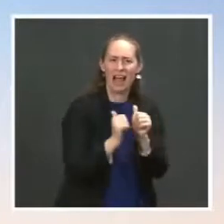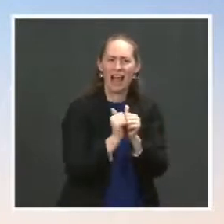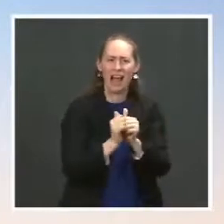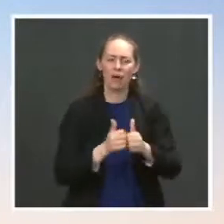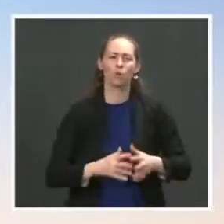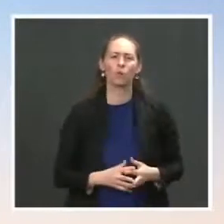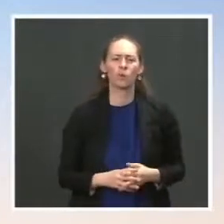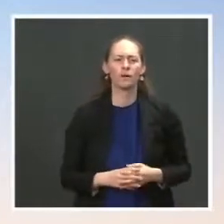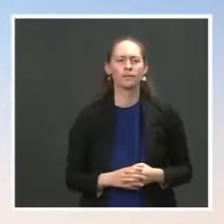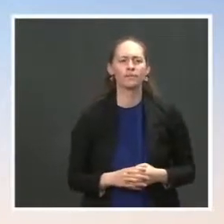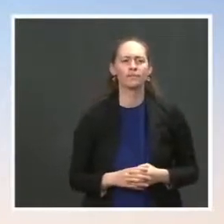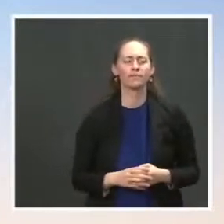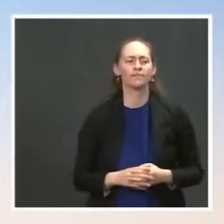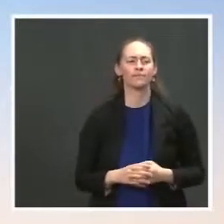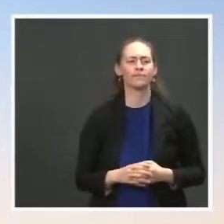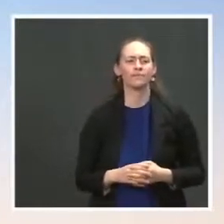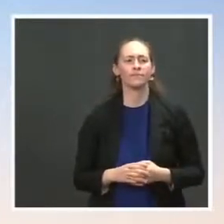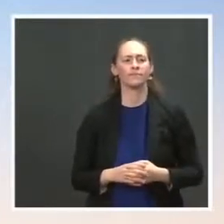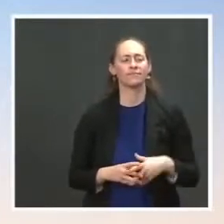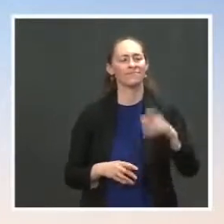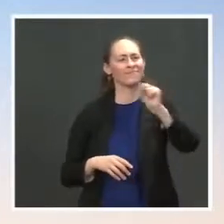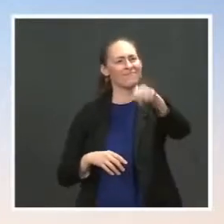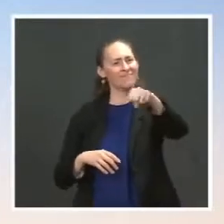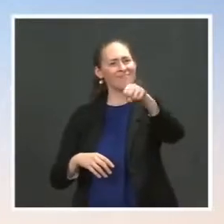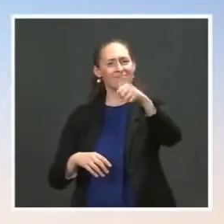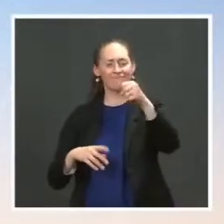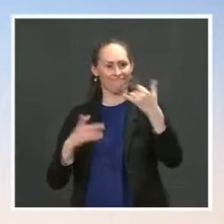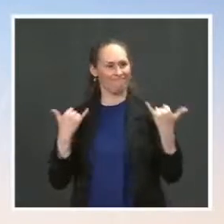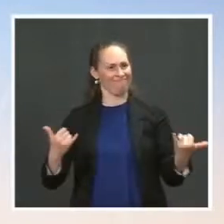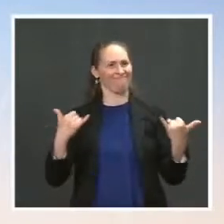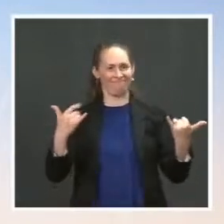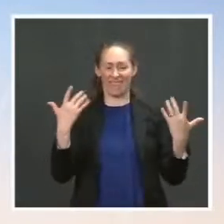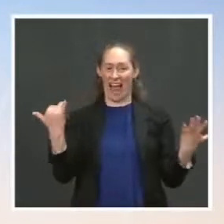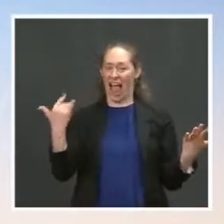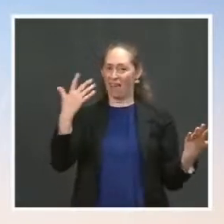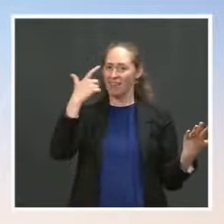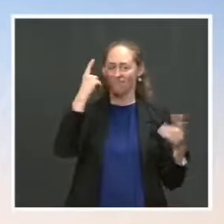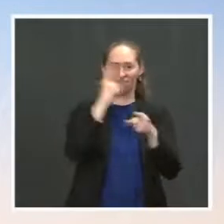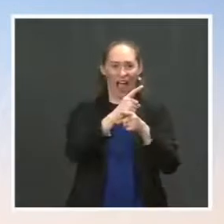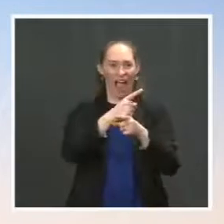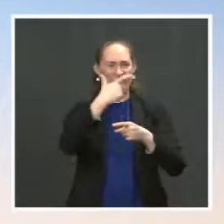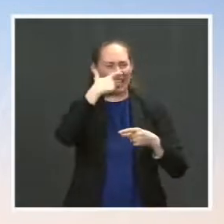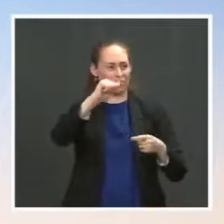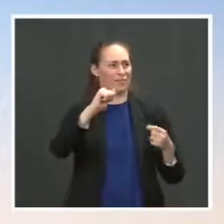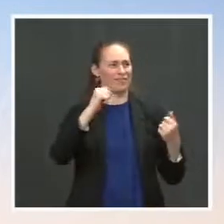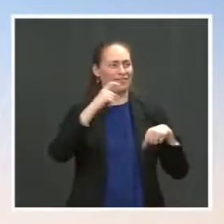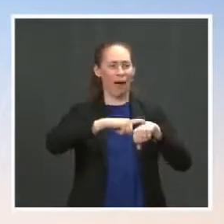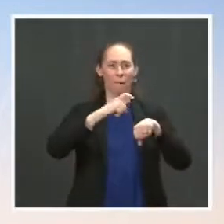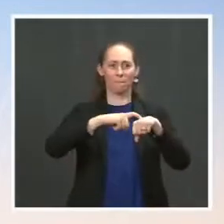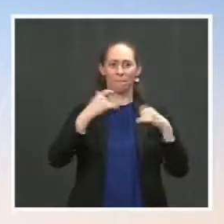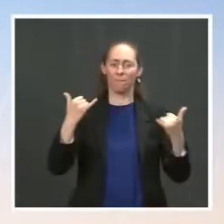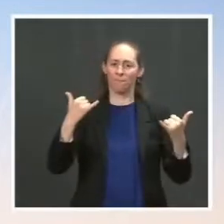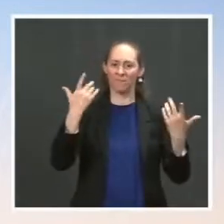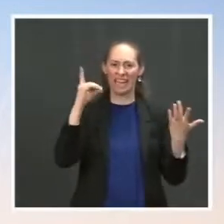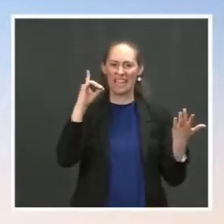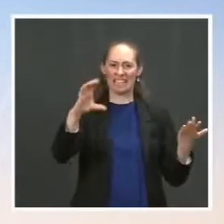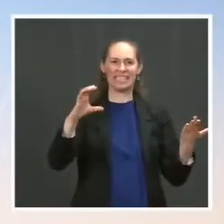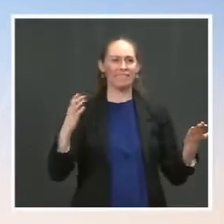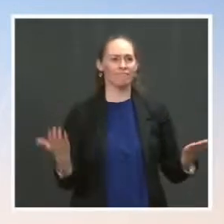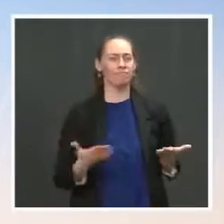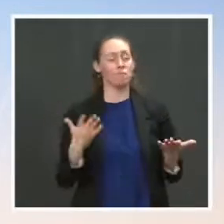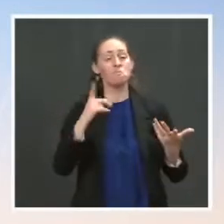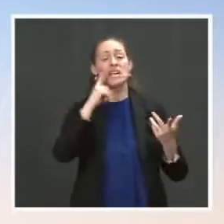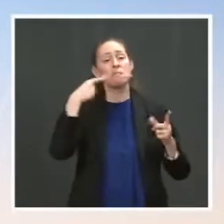what an interesting time to be in Washington and be all of you. You know, our focus has long been working with Democrats and Republicans. That